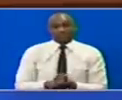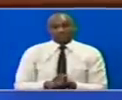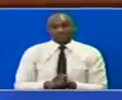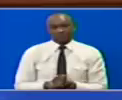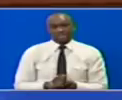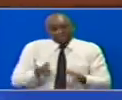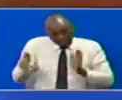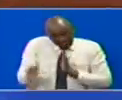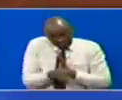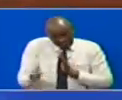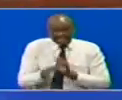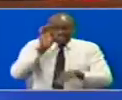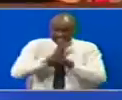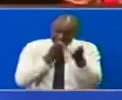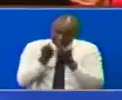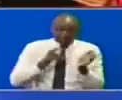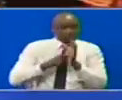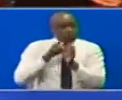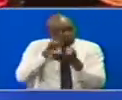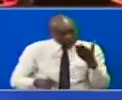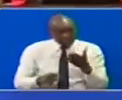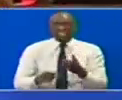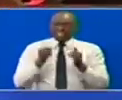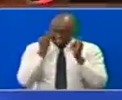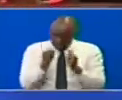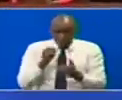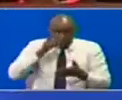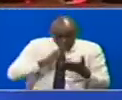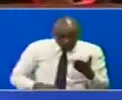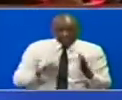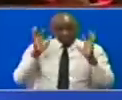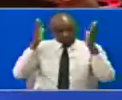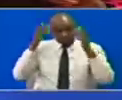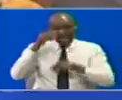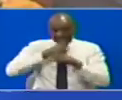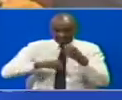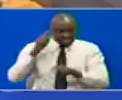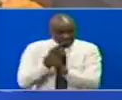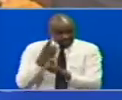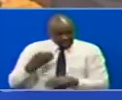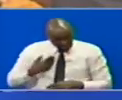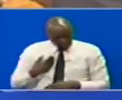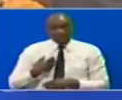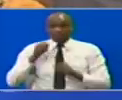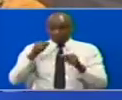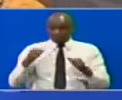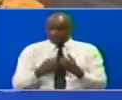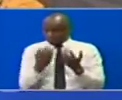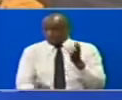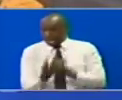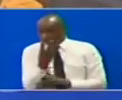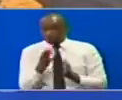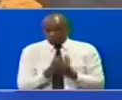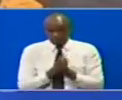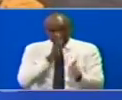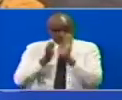The midnight church service signifies the beginning of the centenary celebration activities that will also see the launch of a